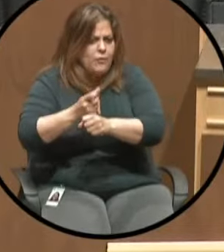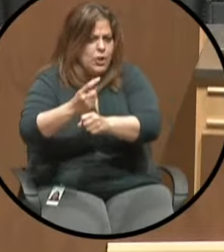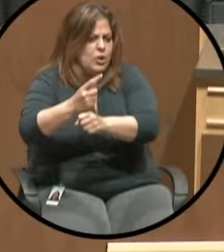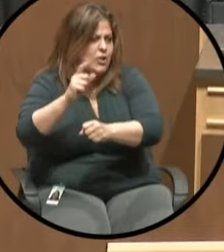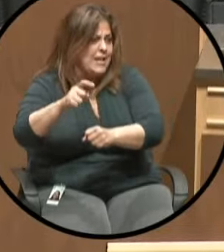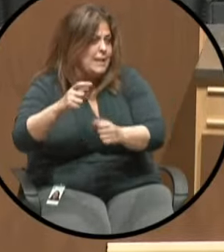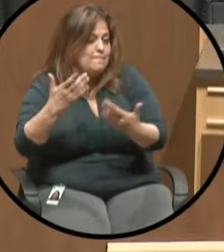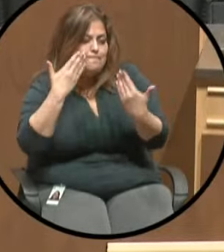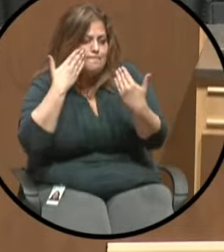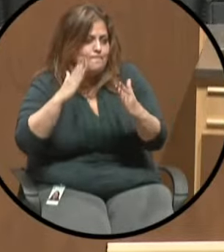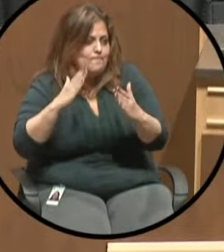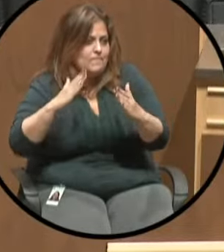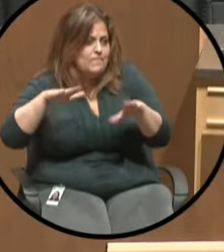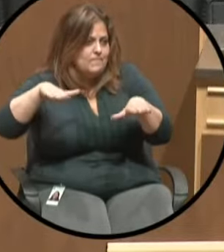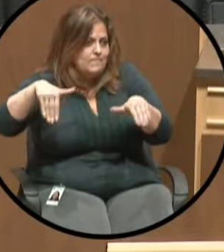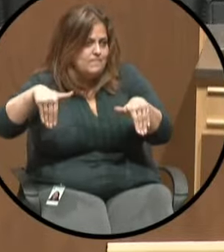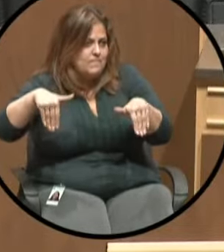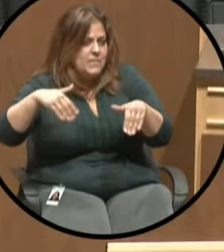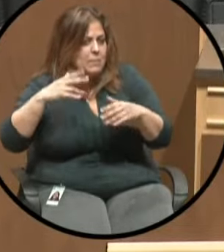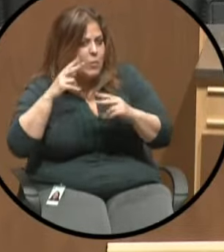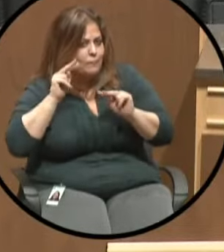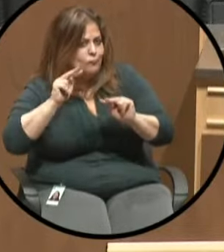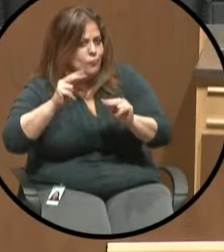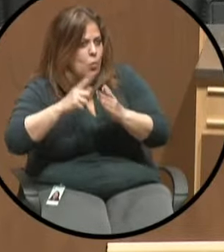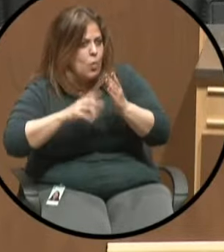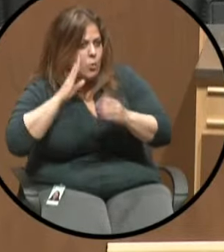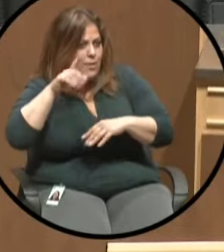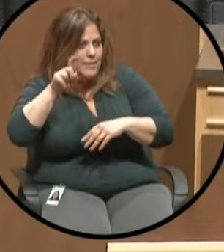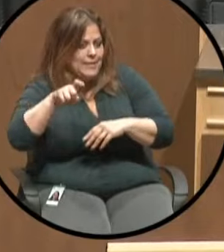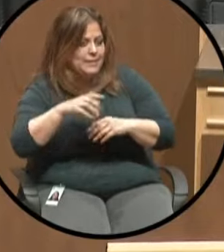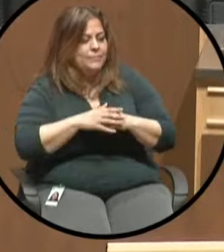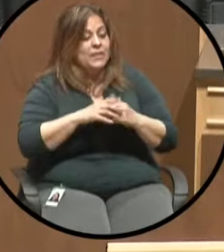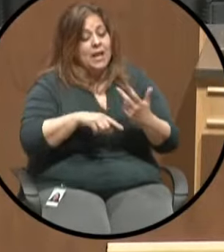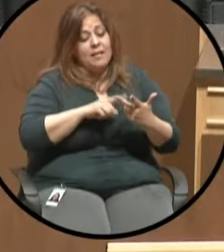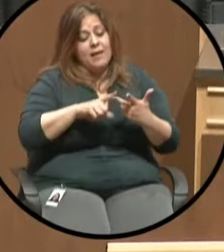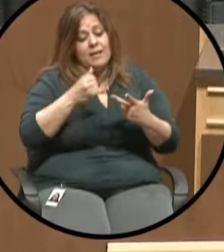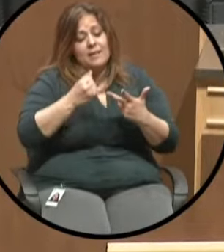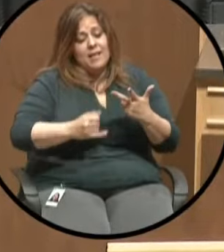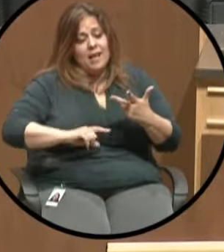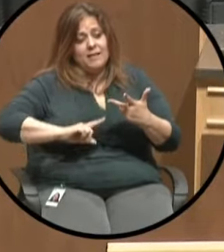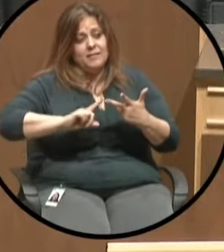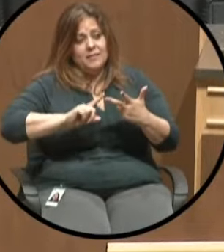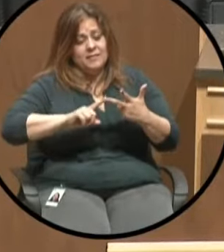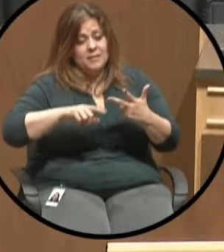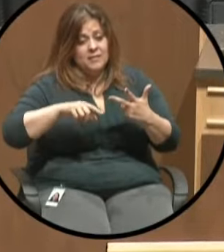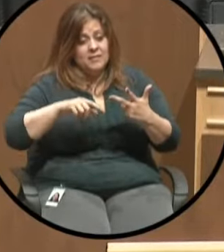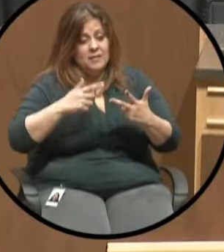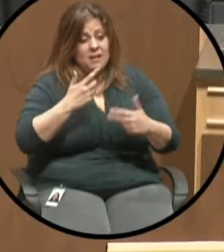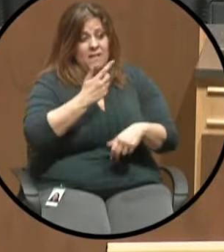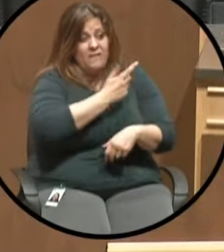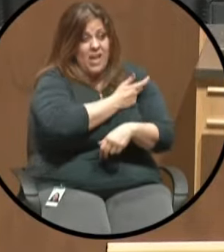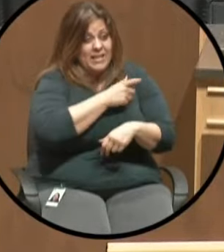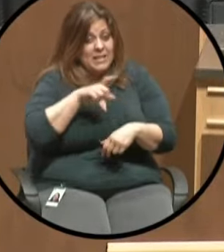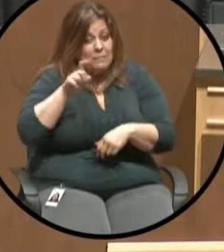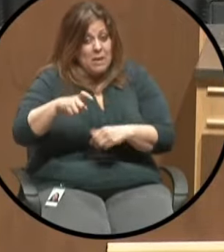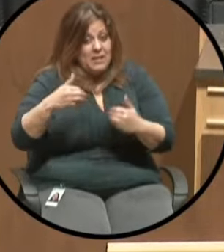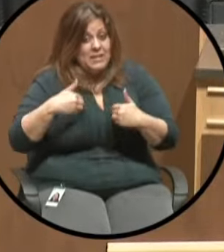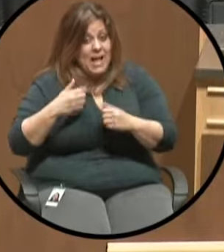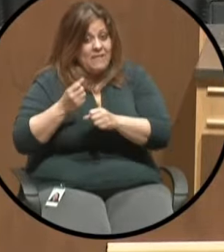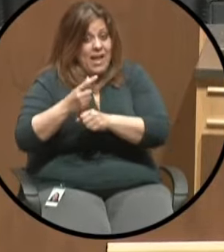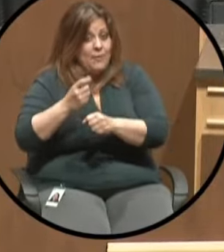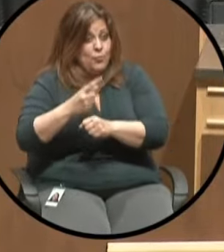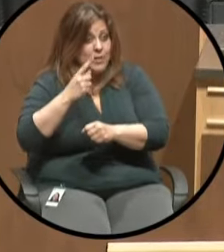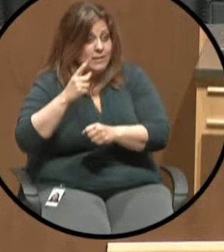these. Which leads me to the last part of that question, which was, are we going to need to have vaccines yearly like the